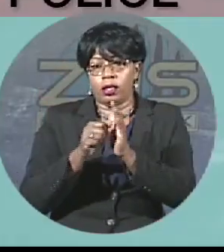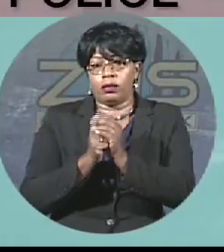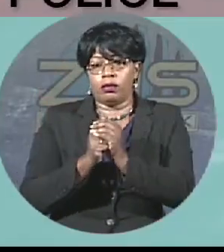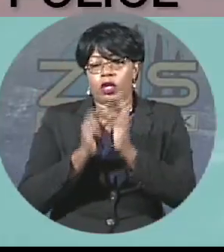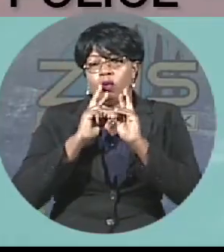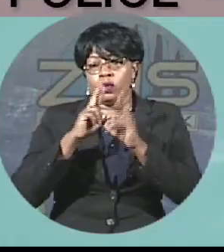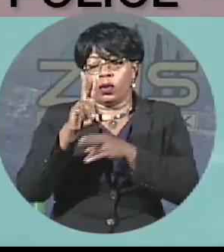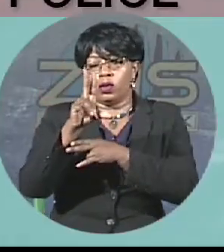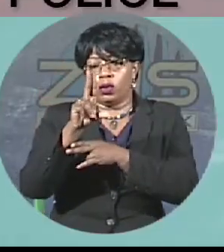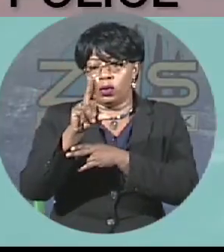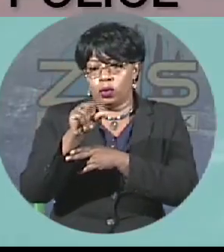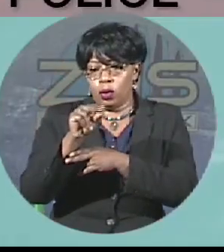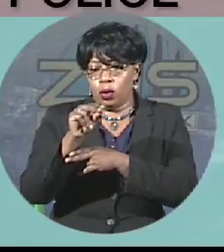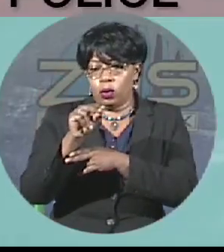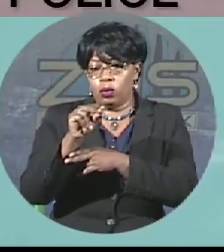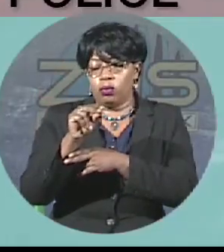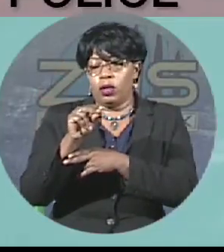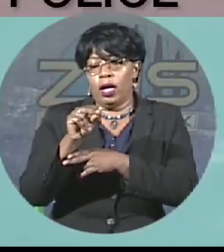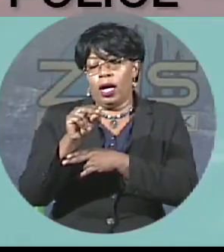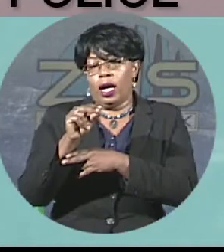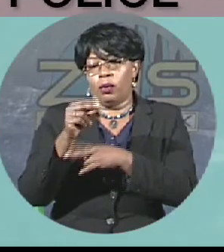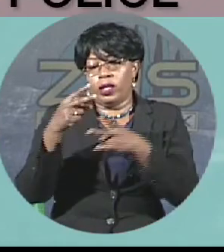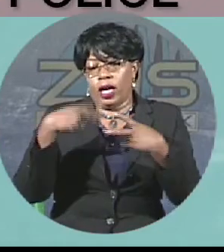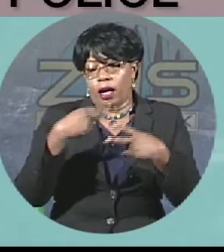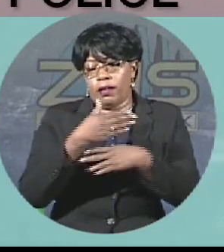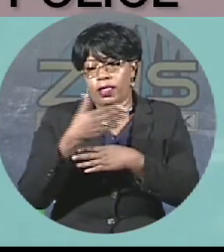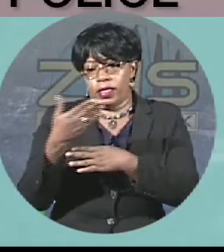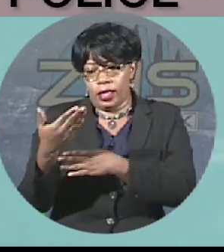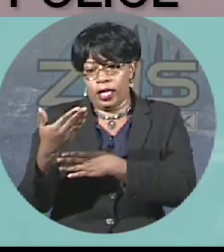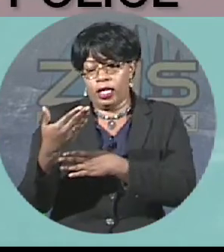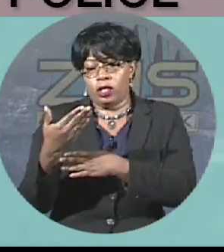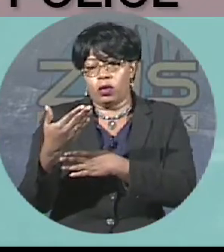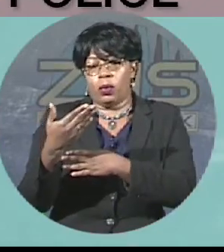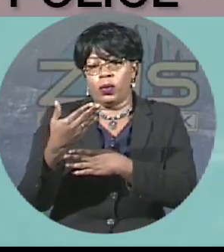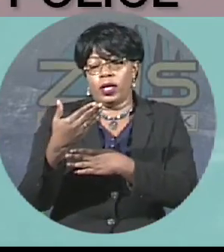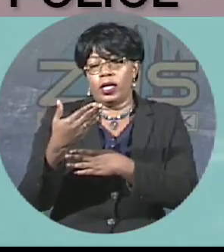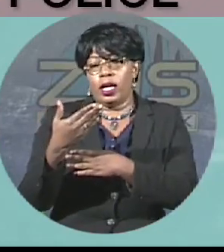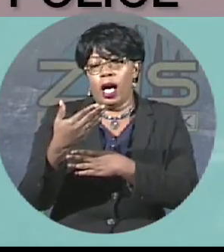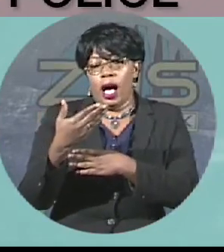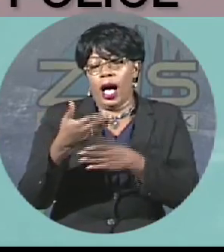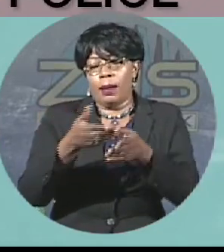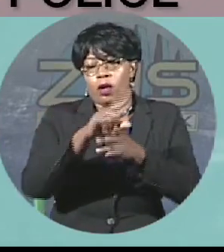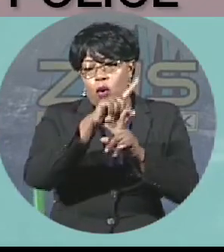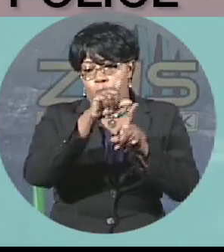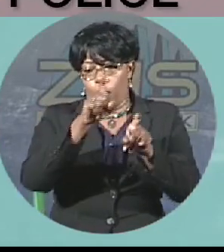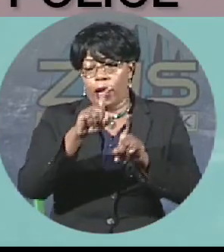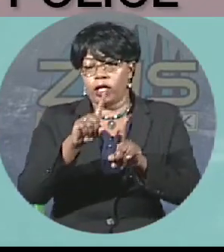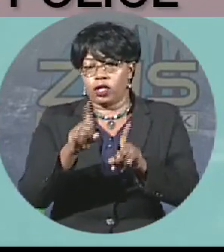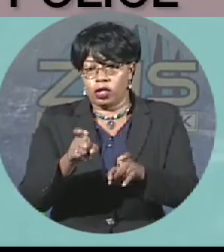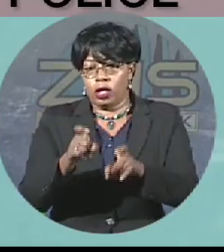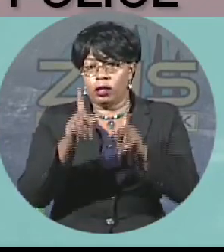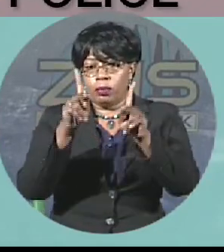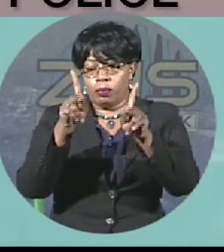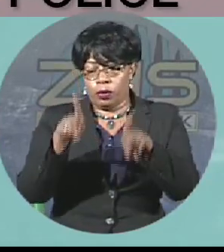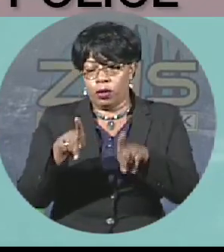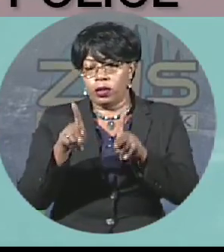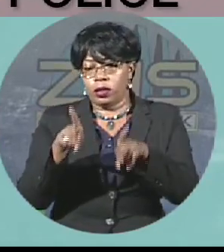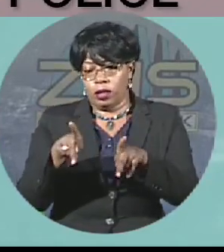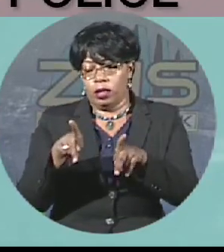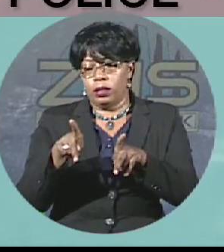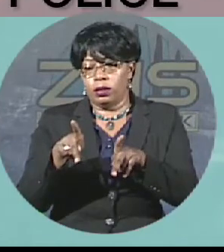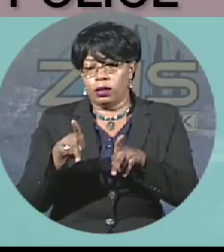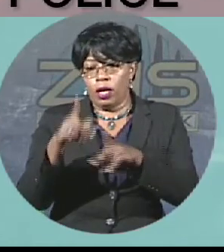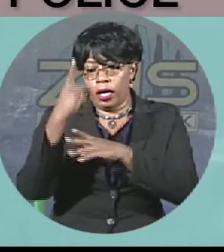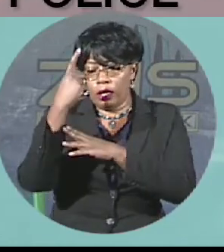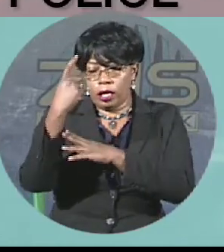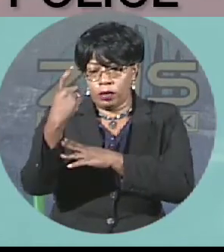we are looking at. And once we pull all the suspects into custody, and once we